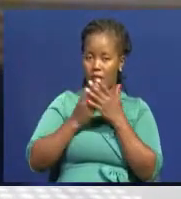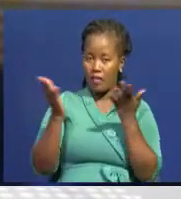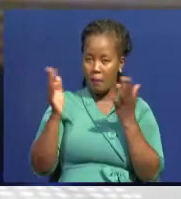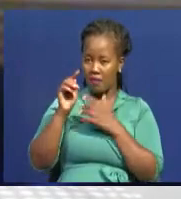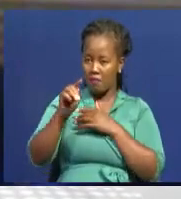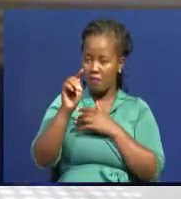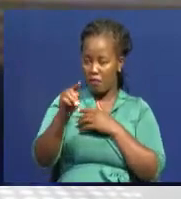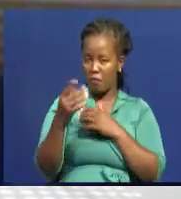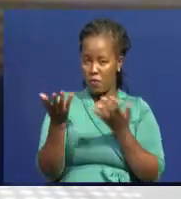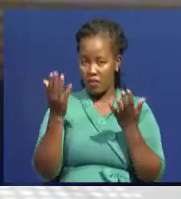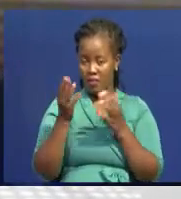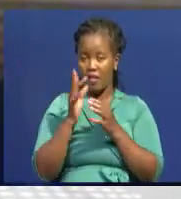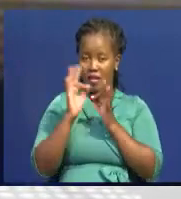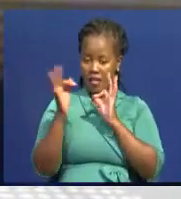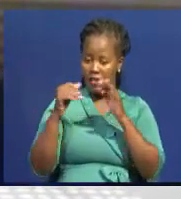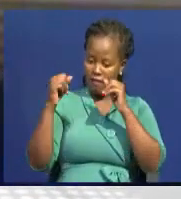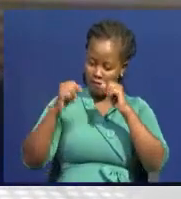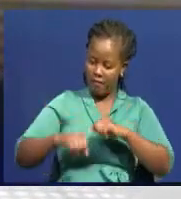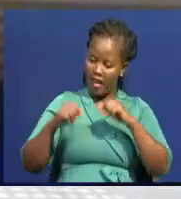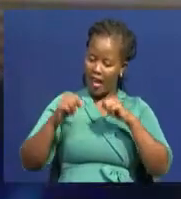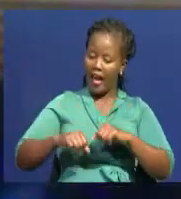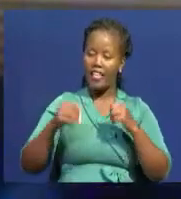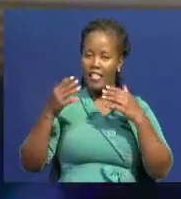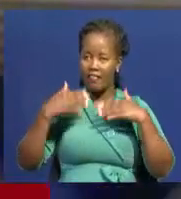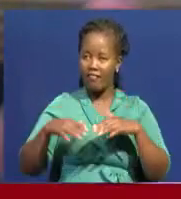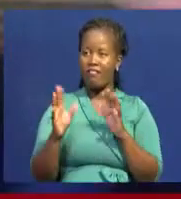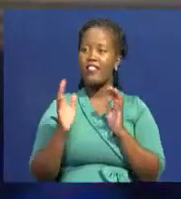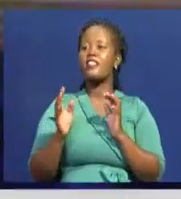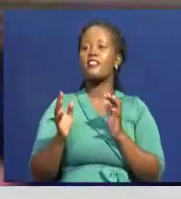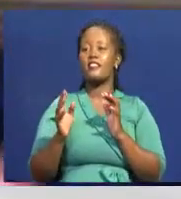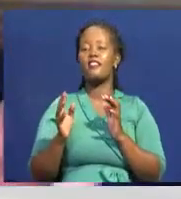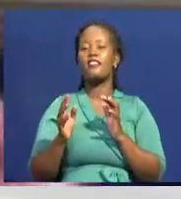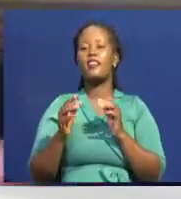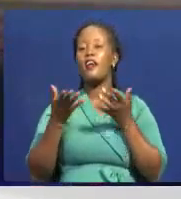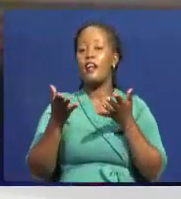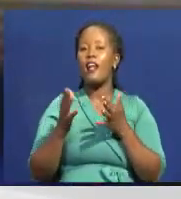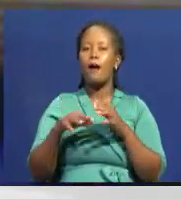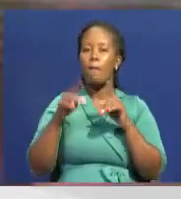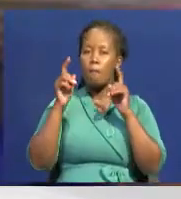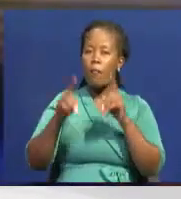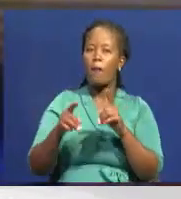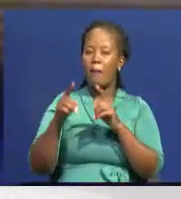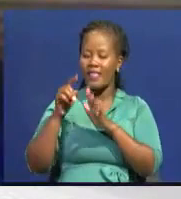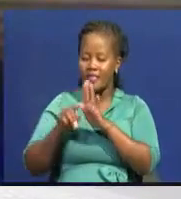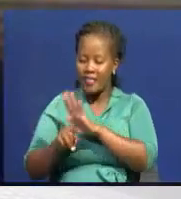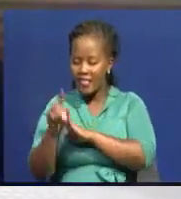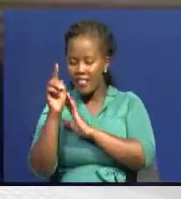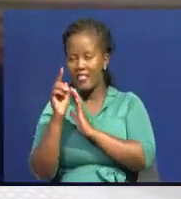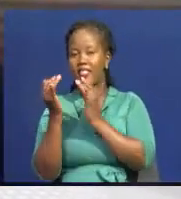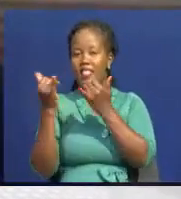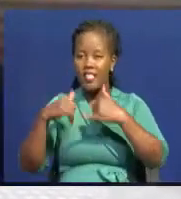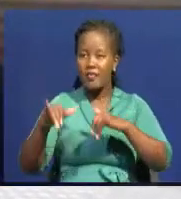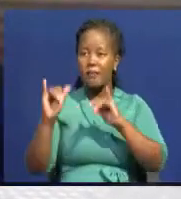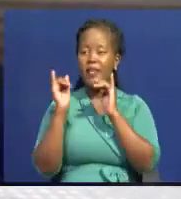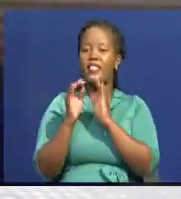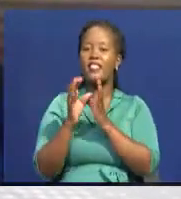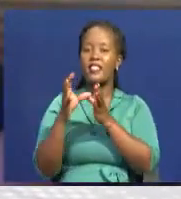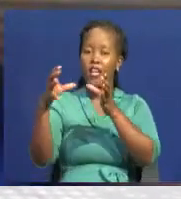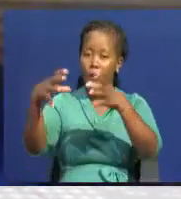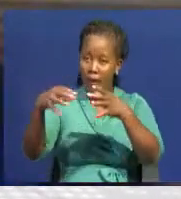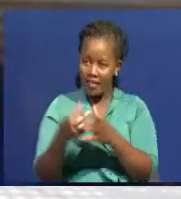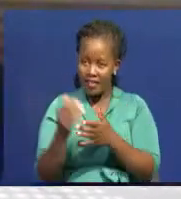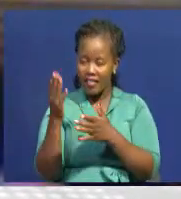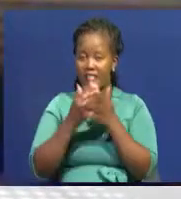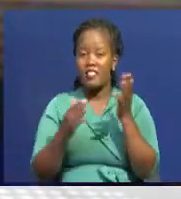once we've agreed that you are selling that property to me, then, of course, we go to this independent company. And in some areas, they